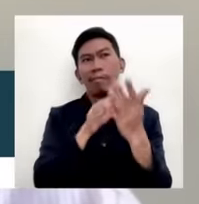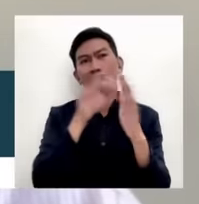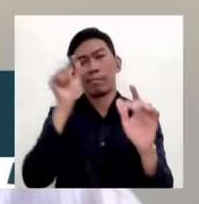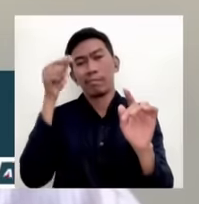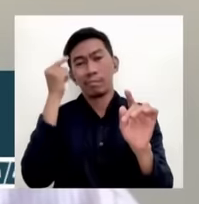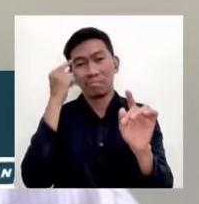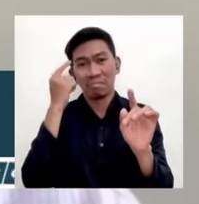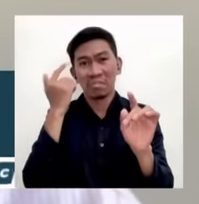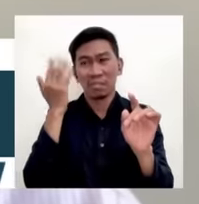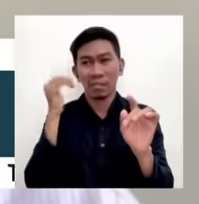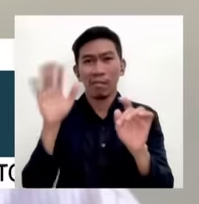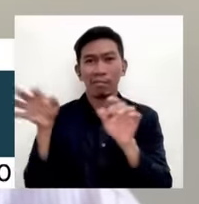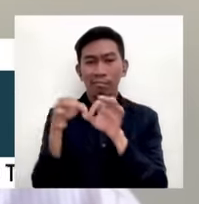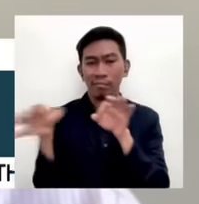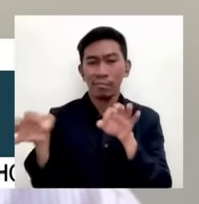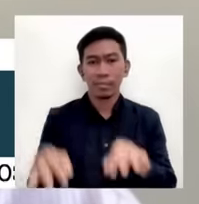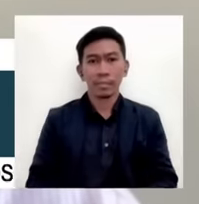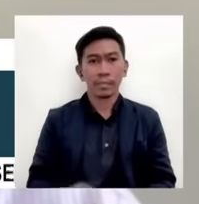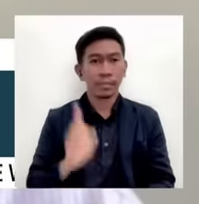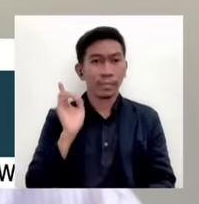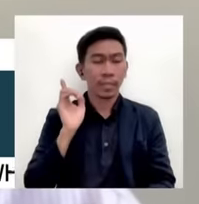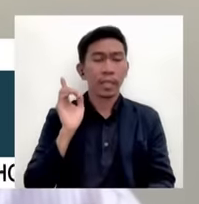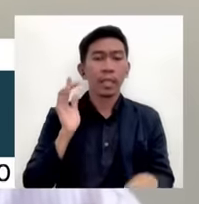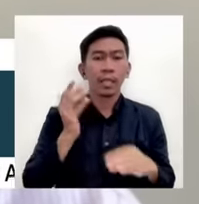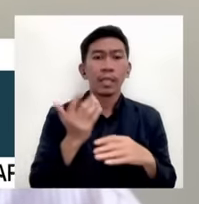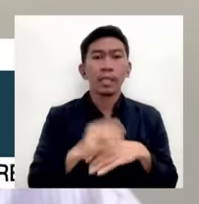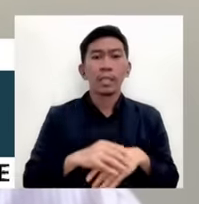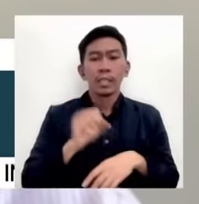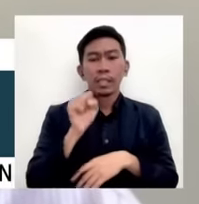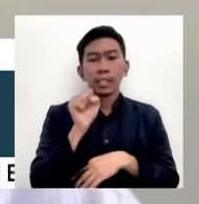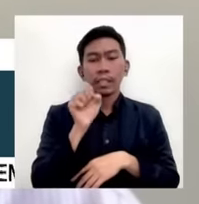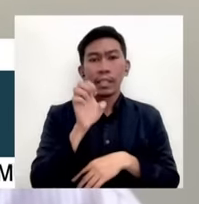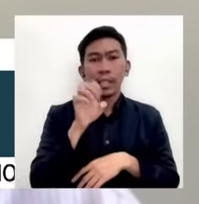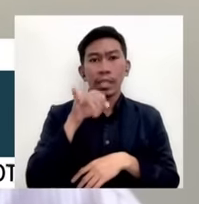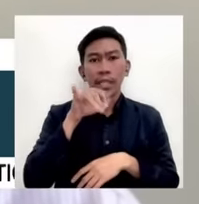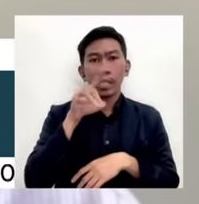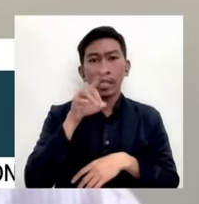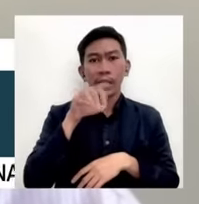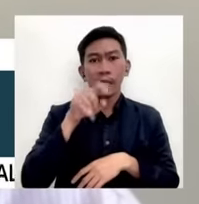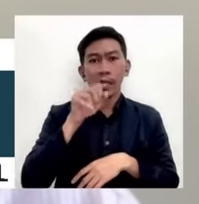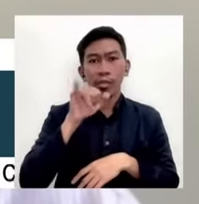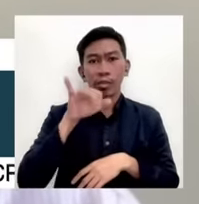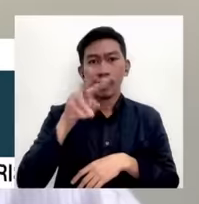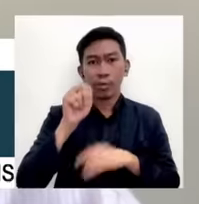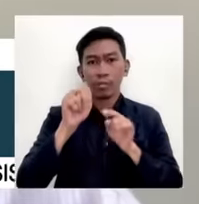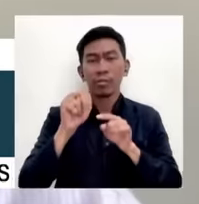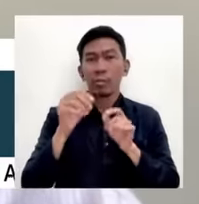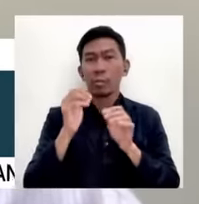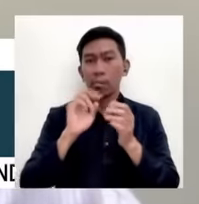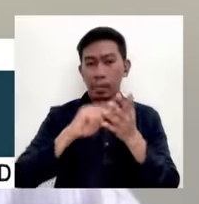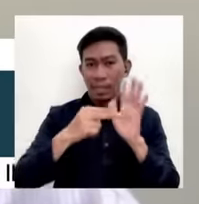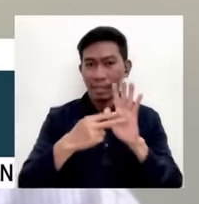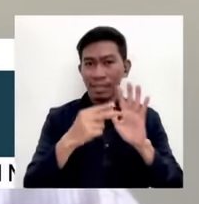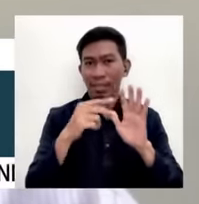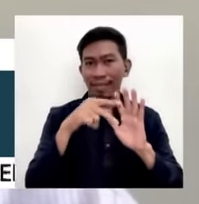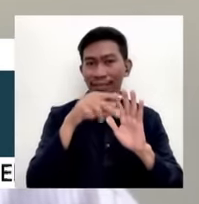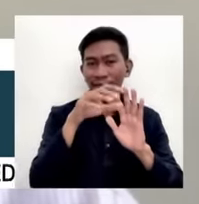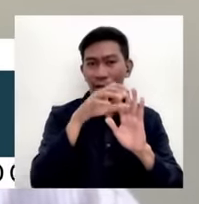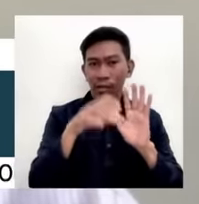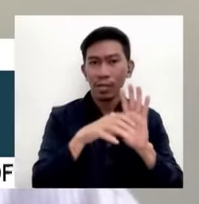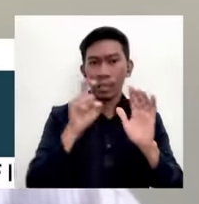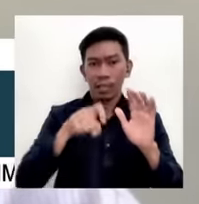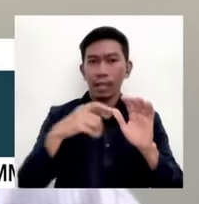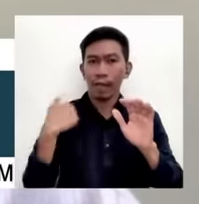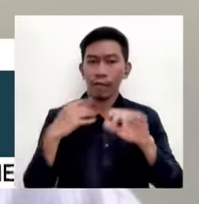ang definition ng sedition sa revised penal code, ano siya, kailangan may force, intimidation,